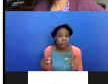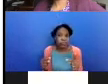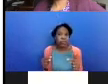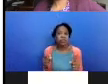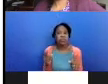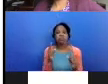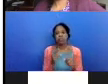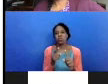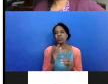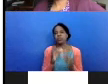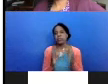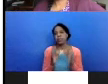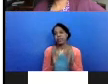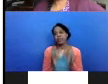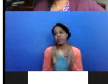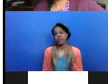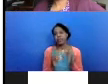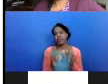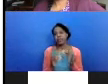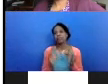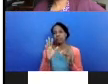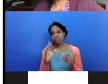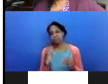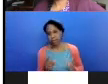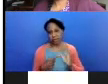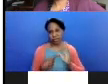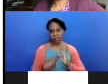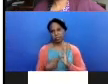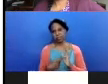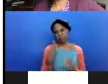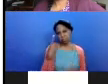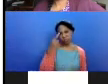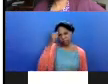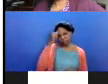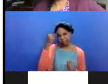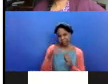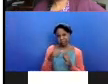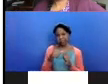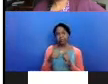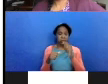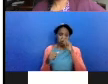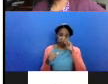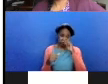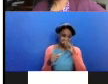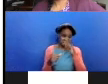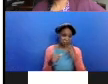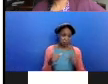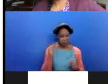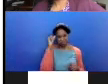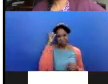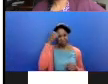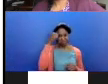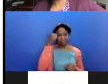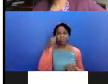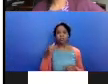harm done to the kid. So kind of like one example that stands out for me is a teenager.